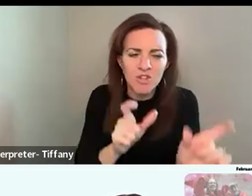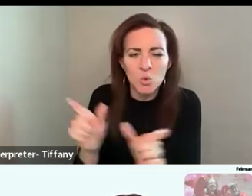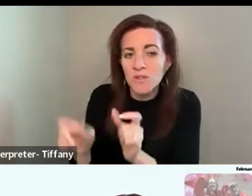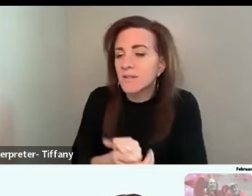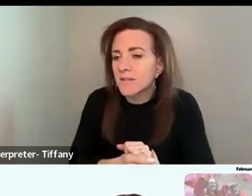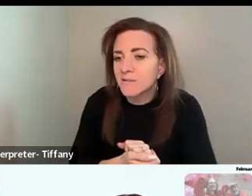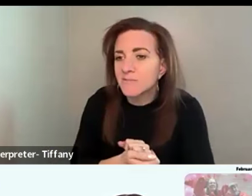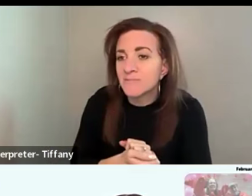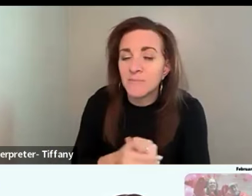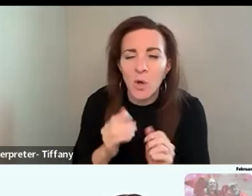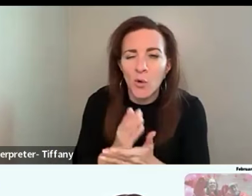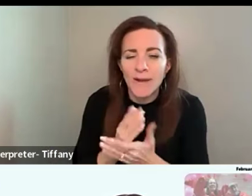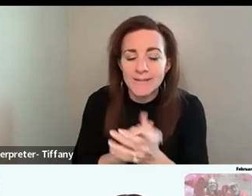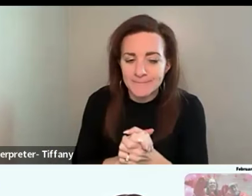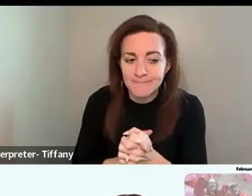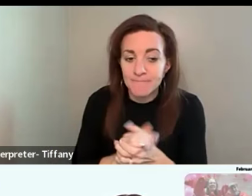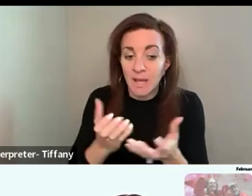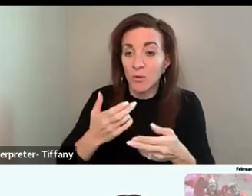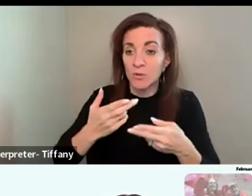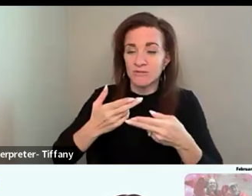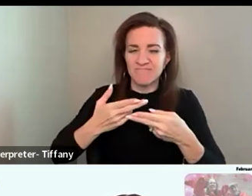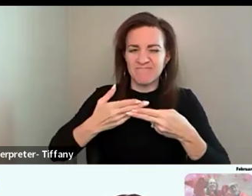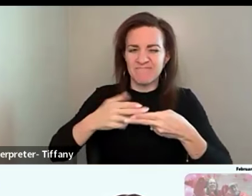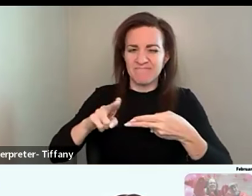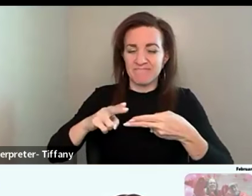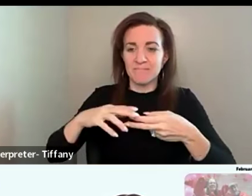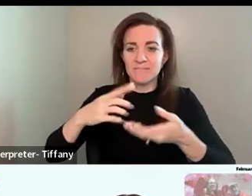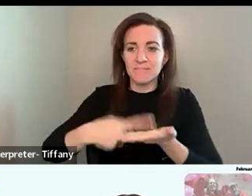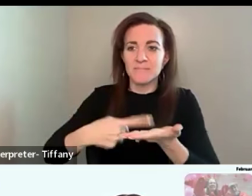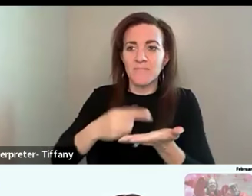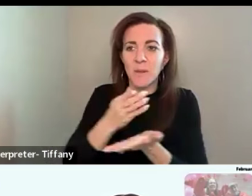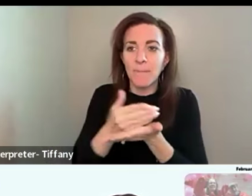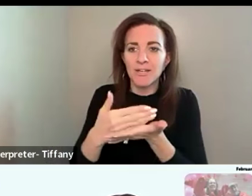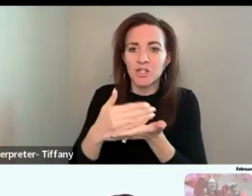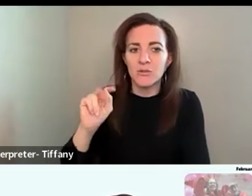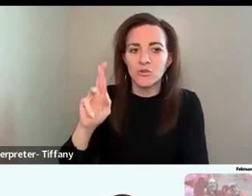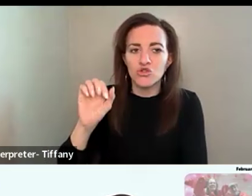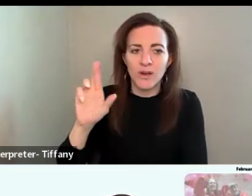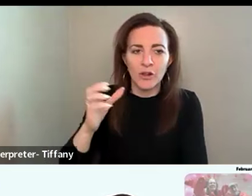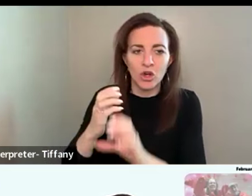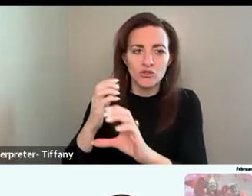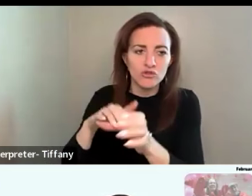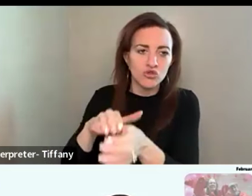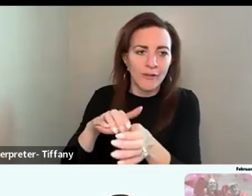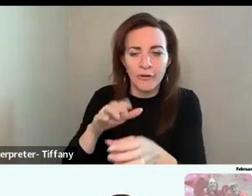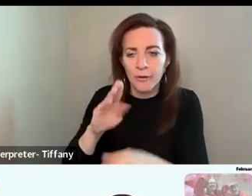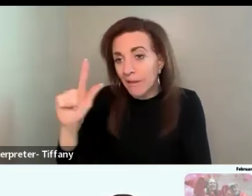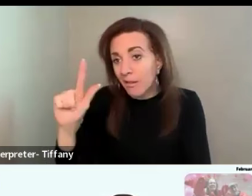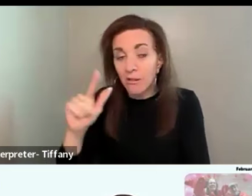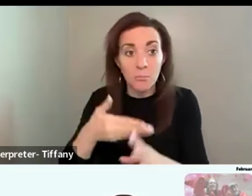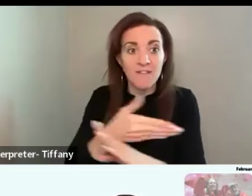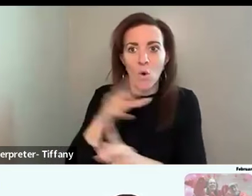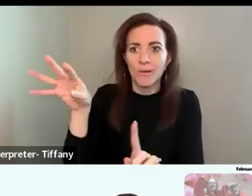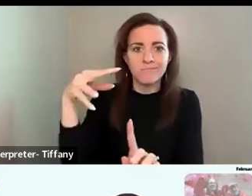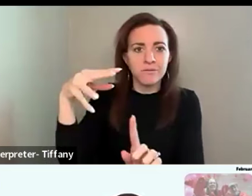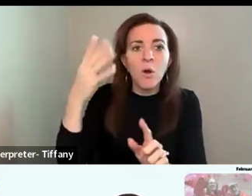Right. I wanted to briefly go over the budget trailer bill before we do our spotlight, just